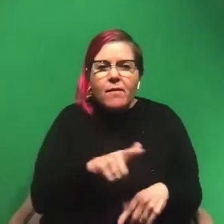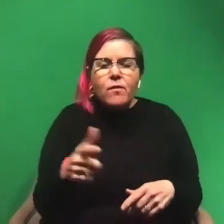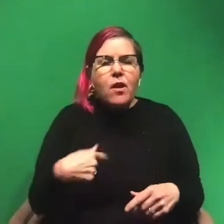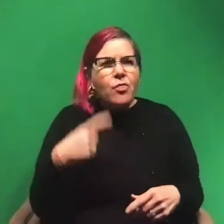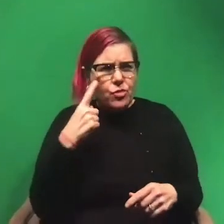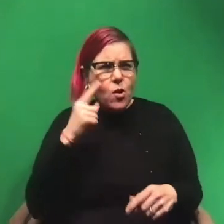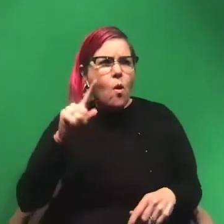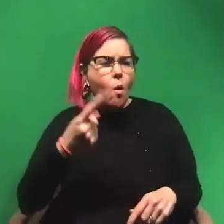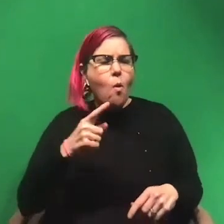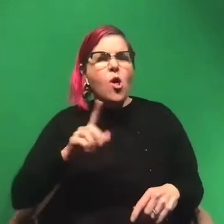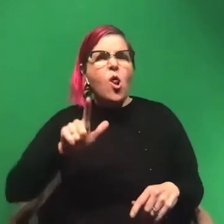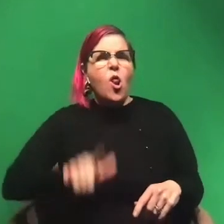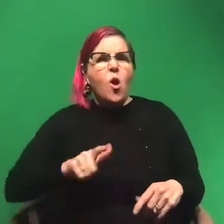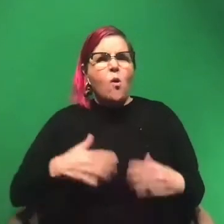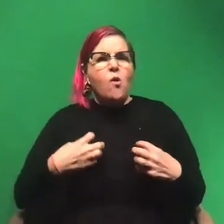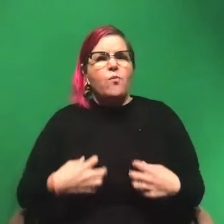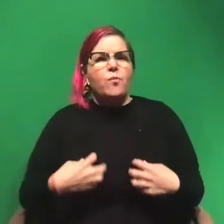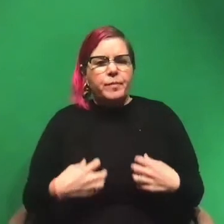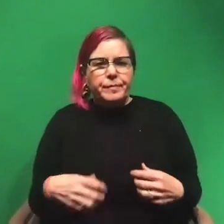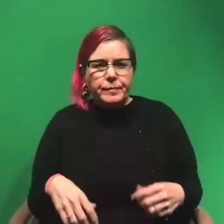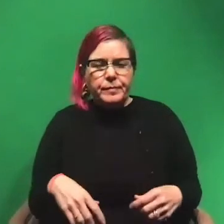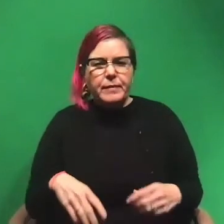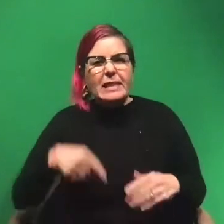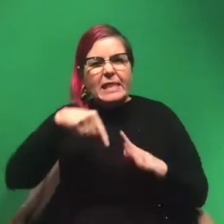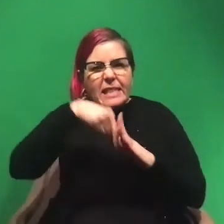the lower respiratory tract, which means just the deep part of the lungs,